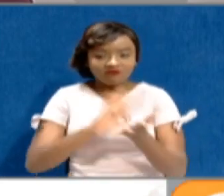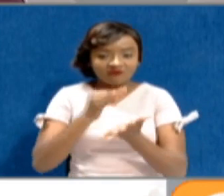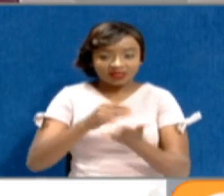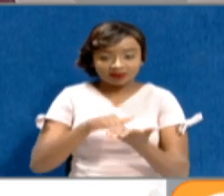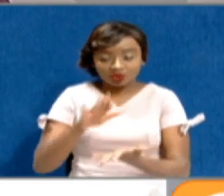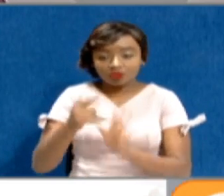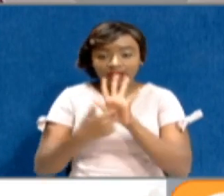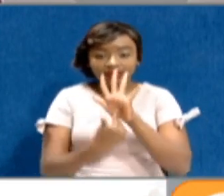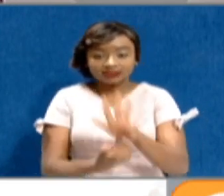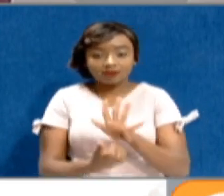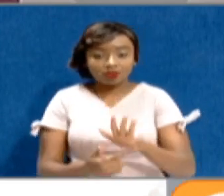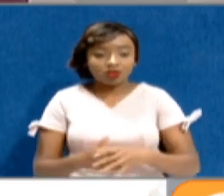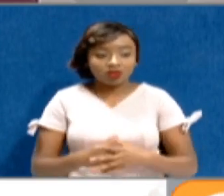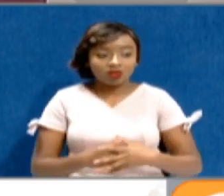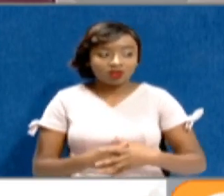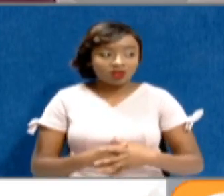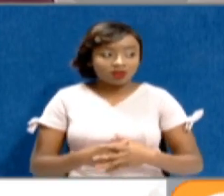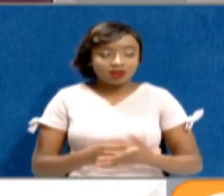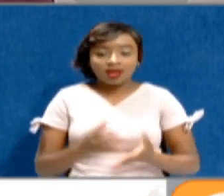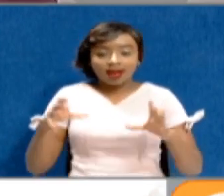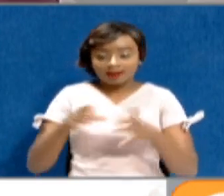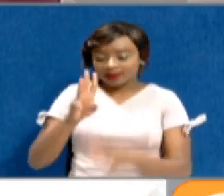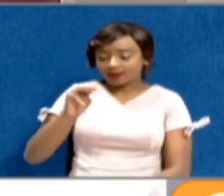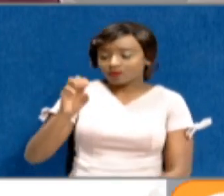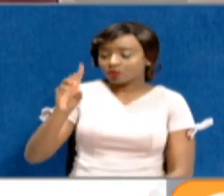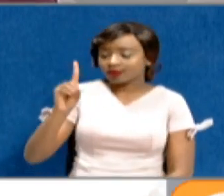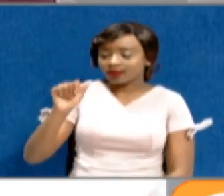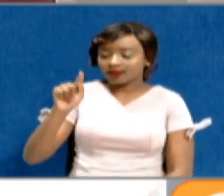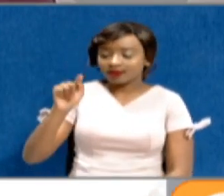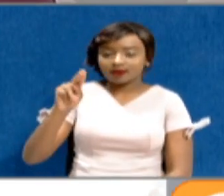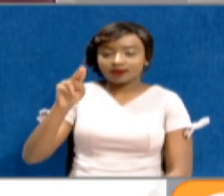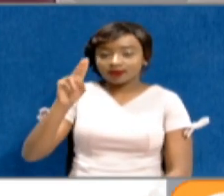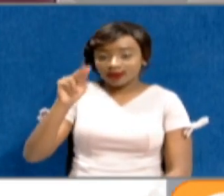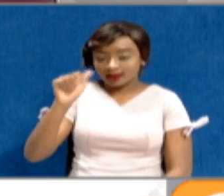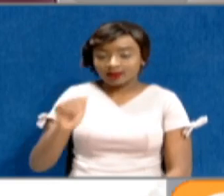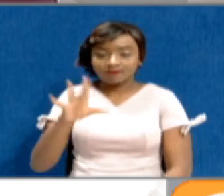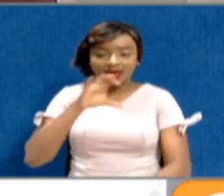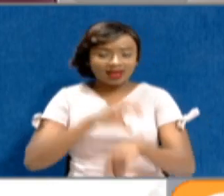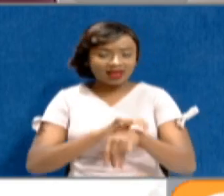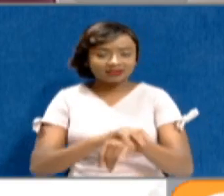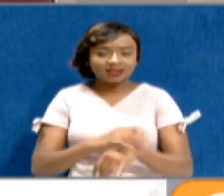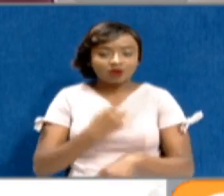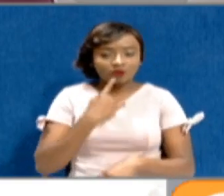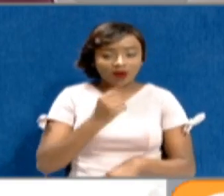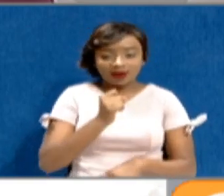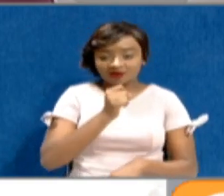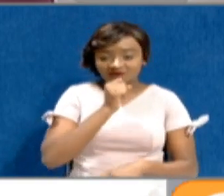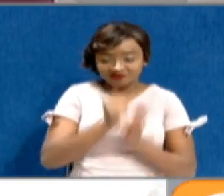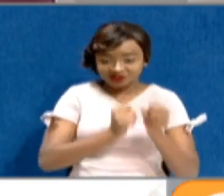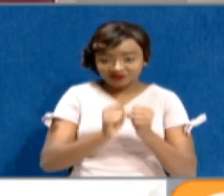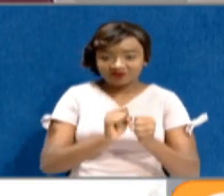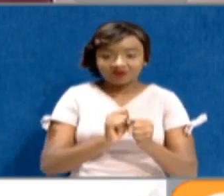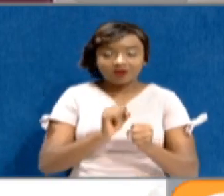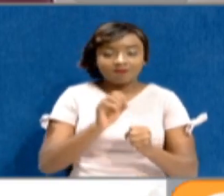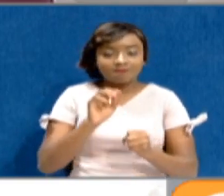So for example, with the company Moderna, they got about $955 million from the US government to try and